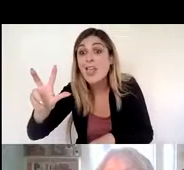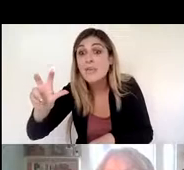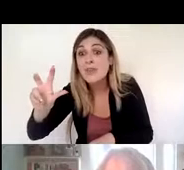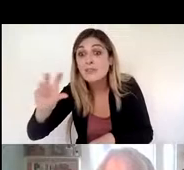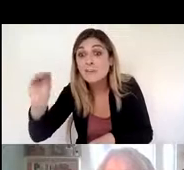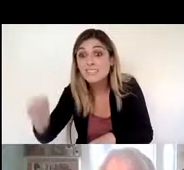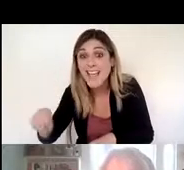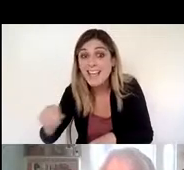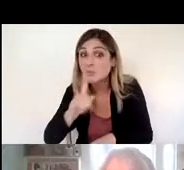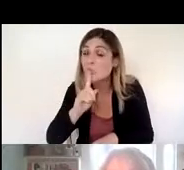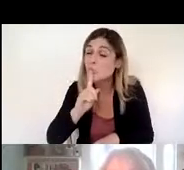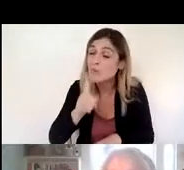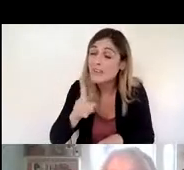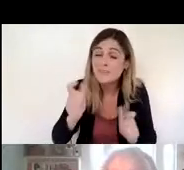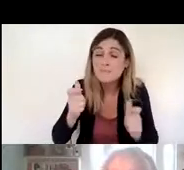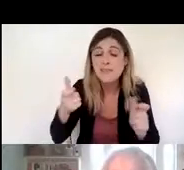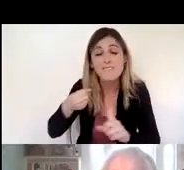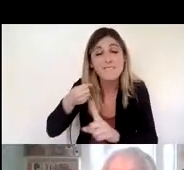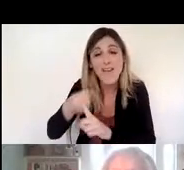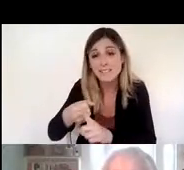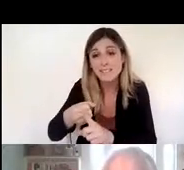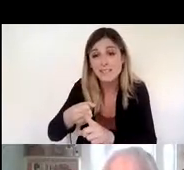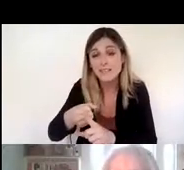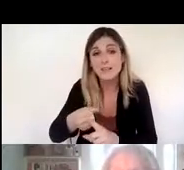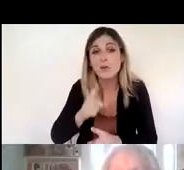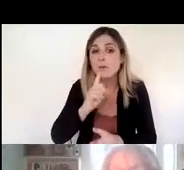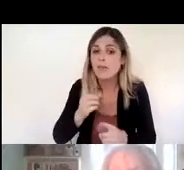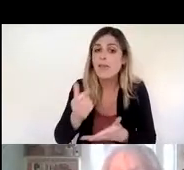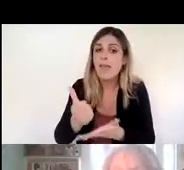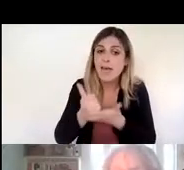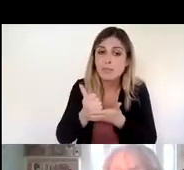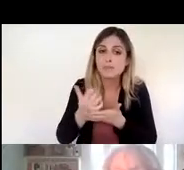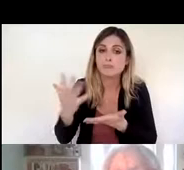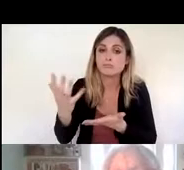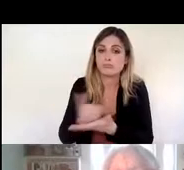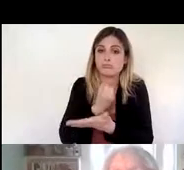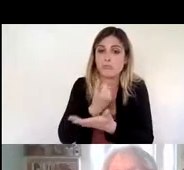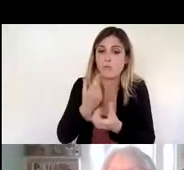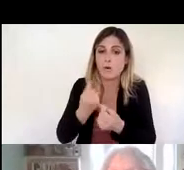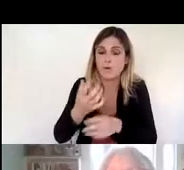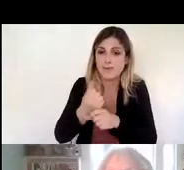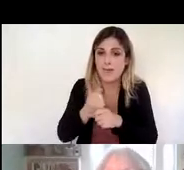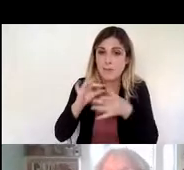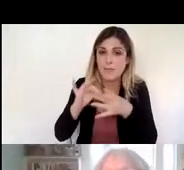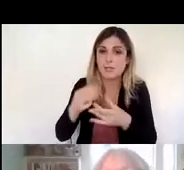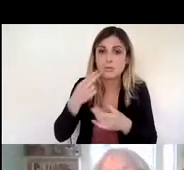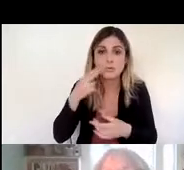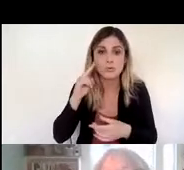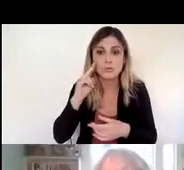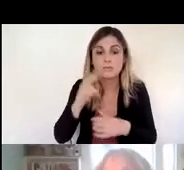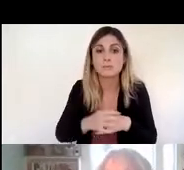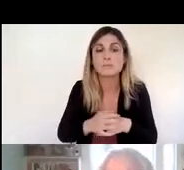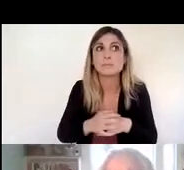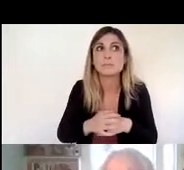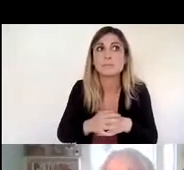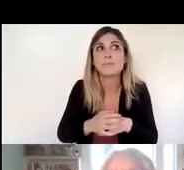really potent effect, and it really helps us to maximize what we are getting in the way of these nutrients. And of course,